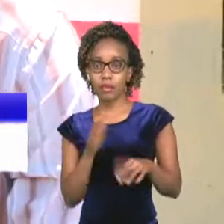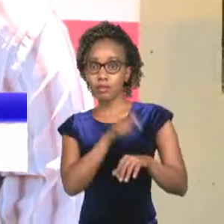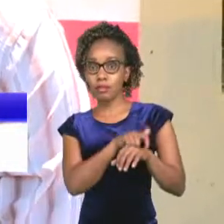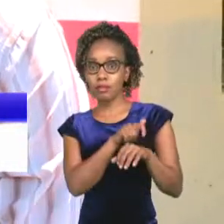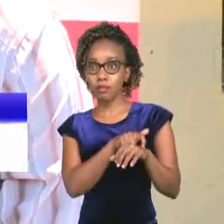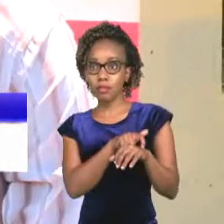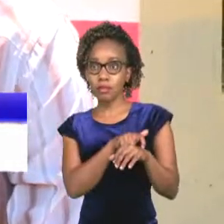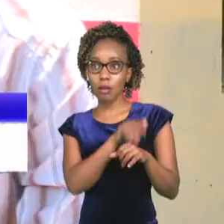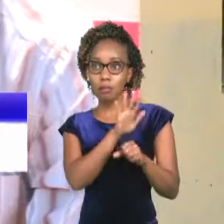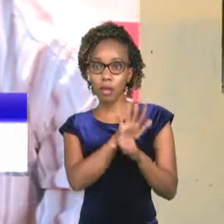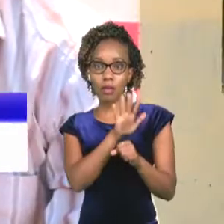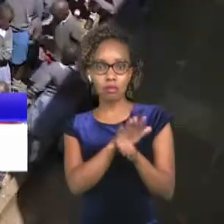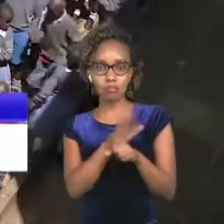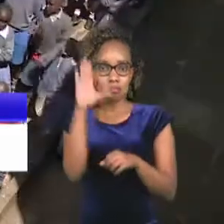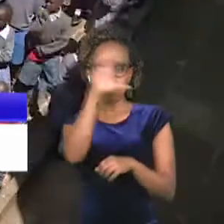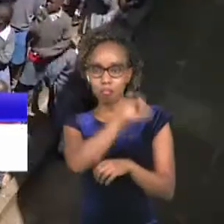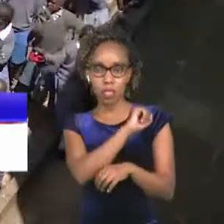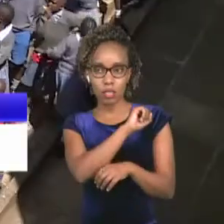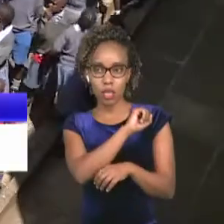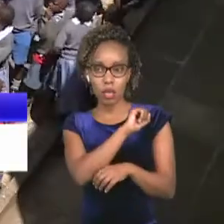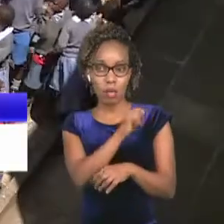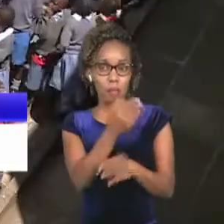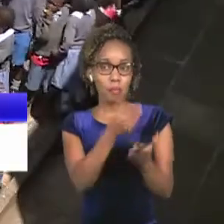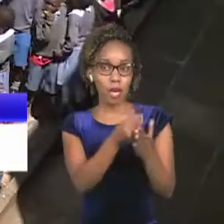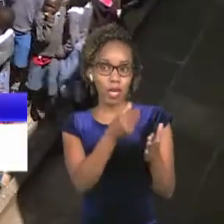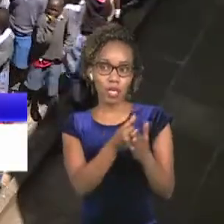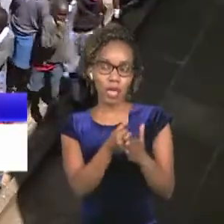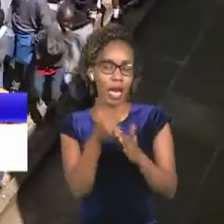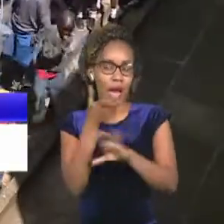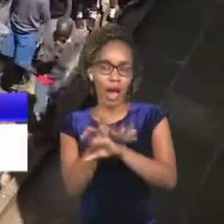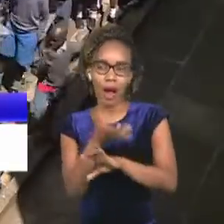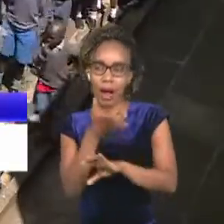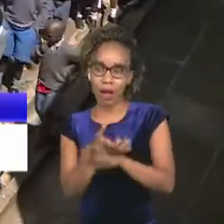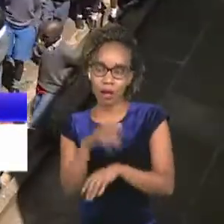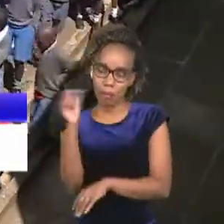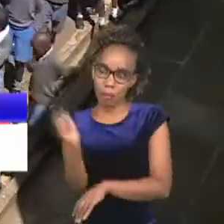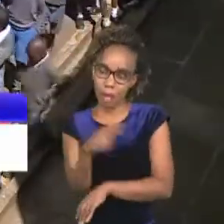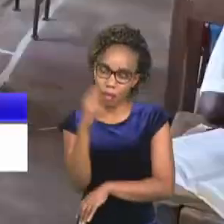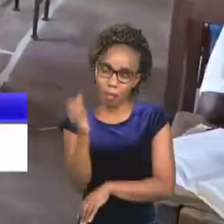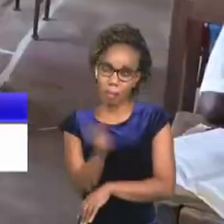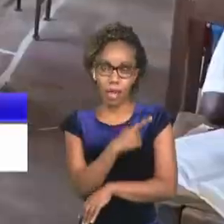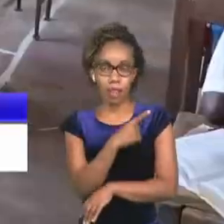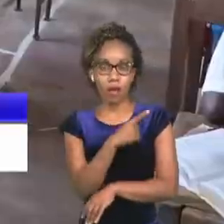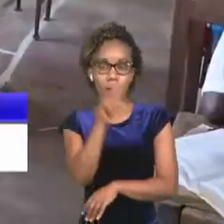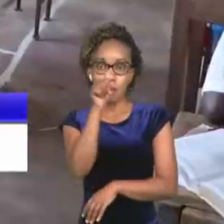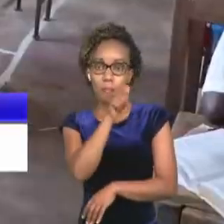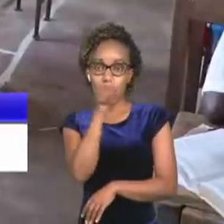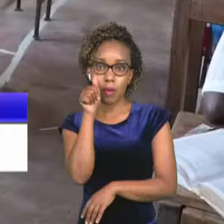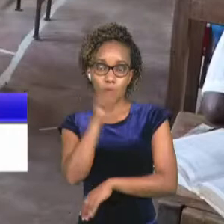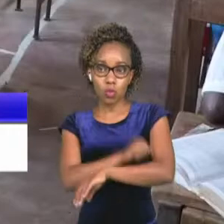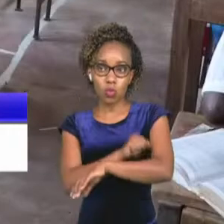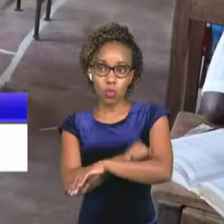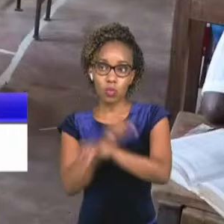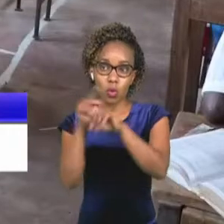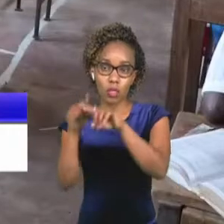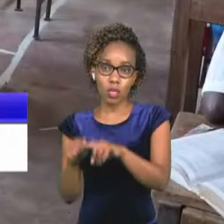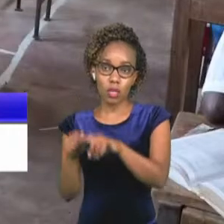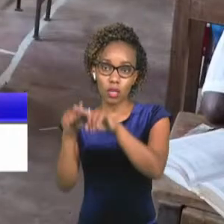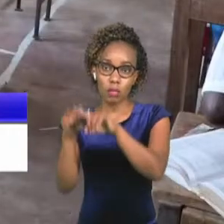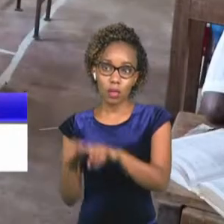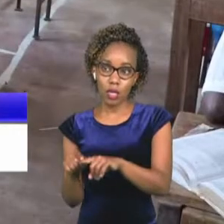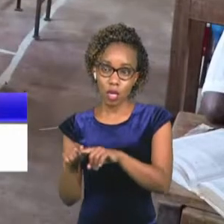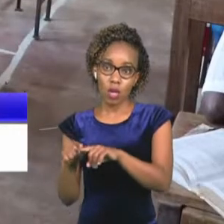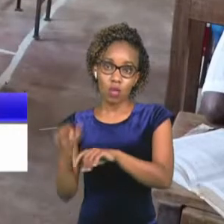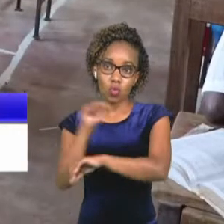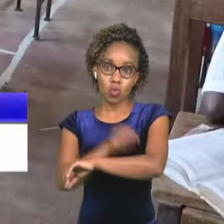kuwa upokei pia mshahara. It has been a series of tough months for private schools nationally since they depend directly on students' payment to run the